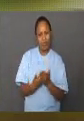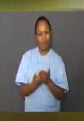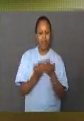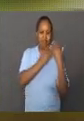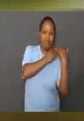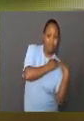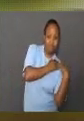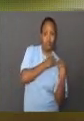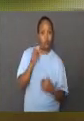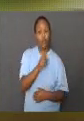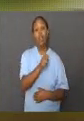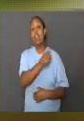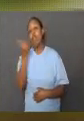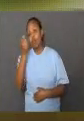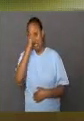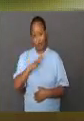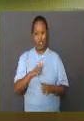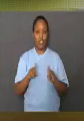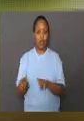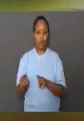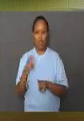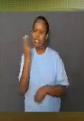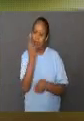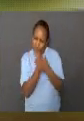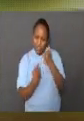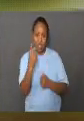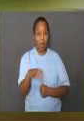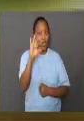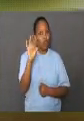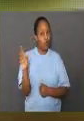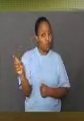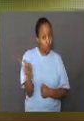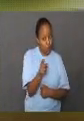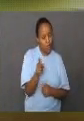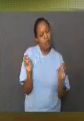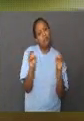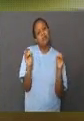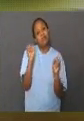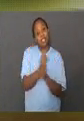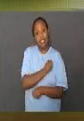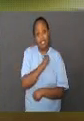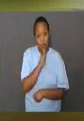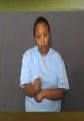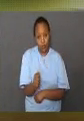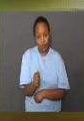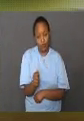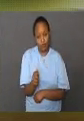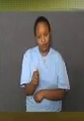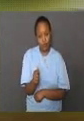burdens, while other people enjoy benefits without doing anything to deserve them,